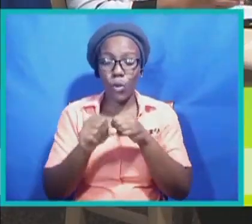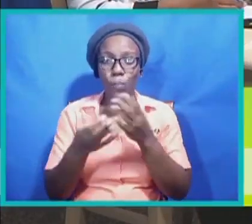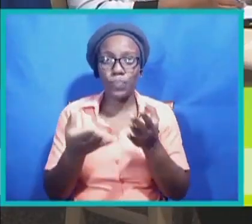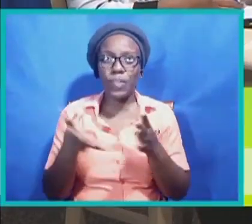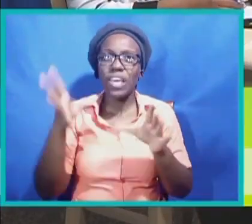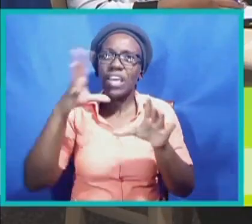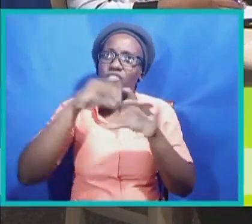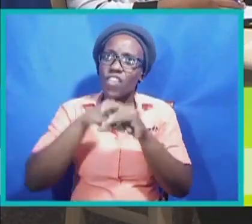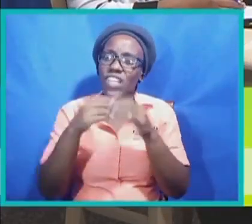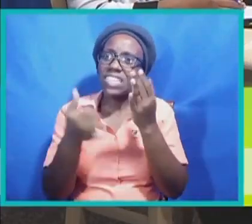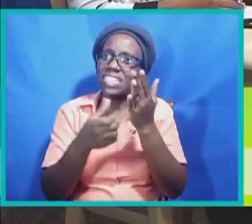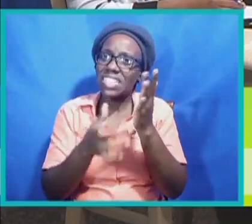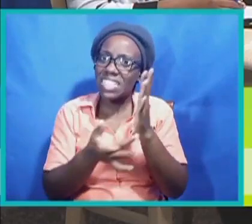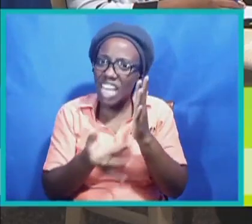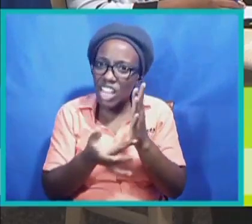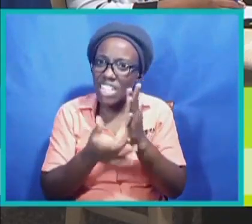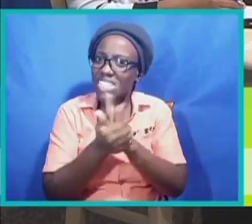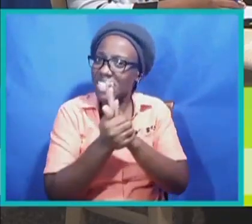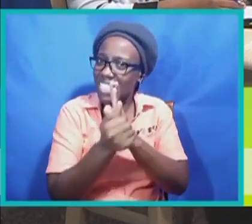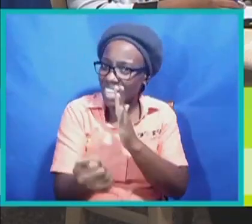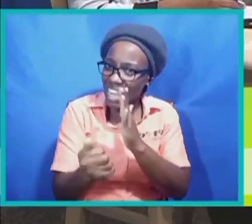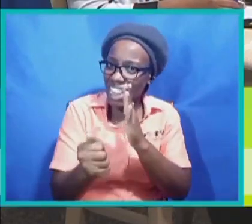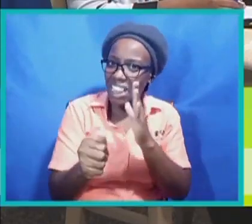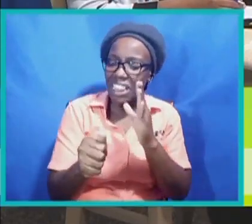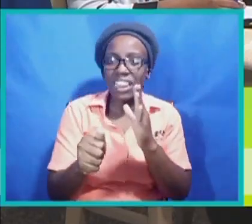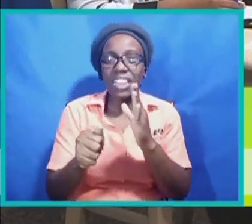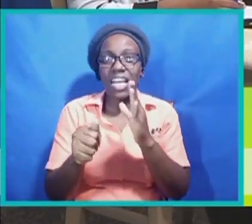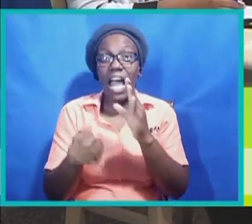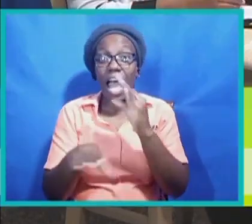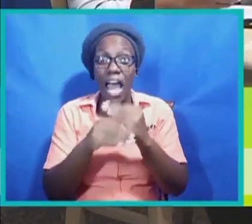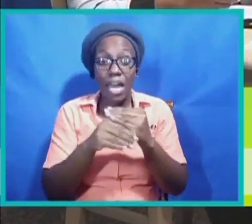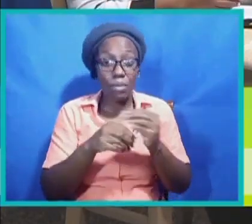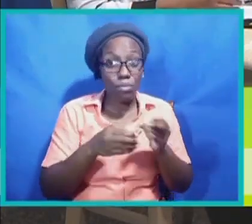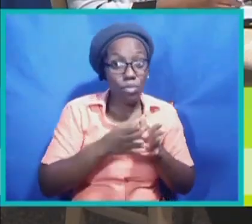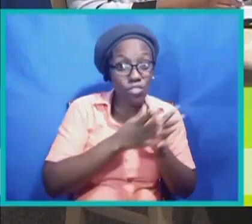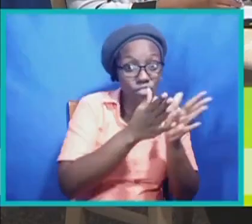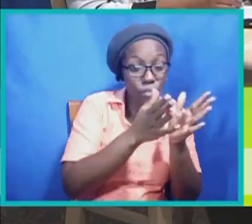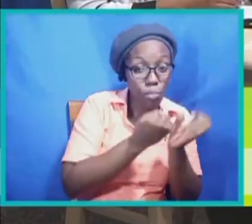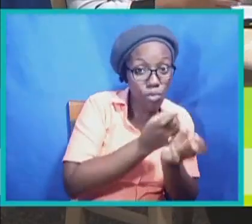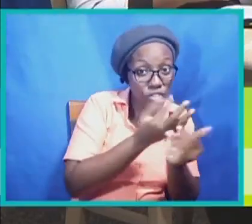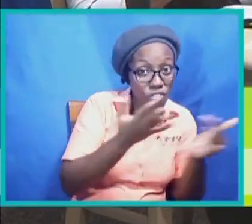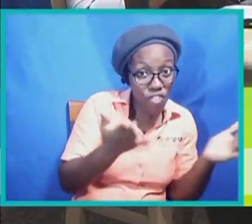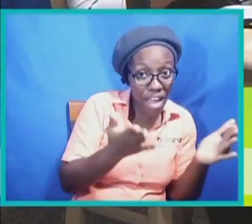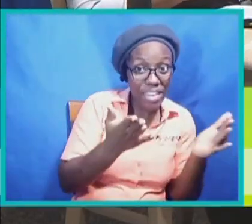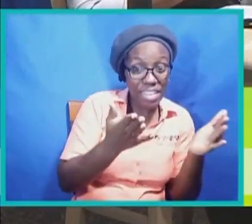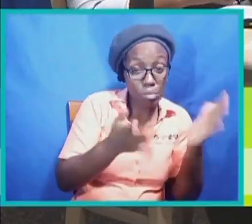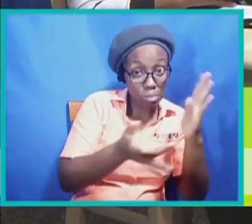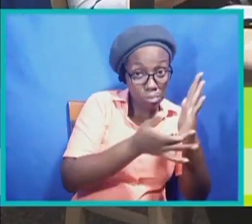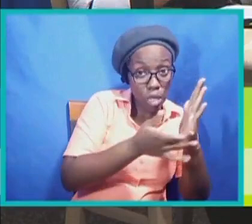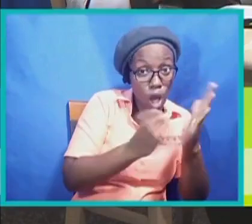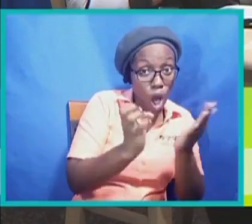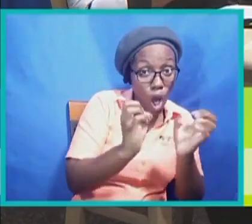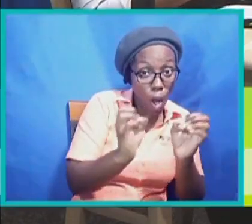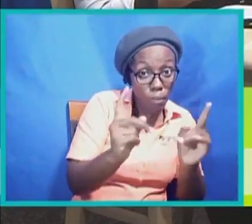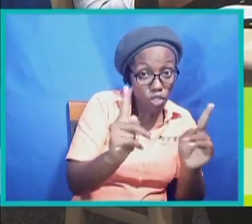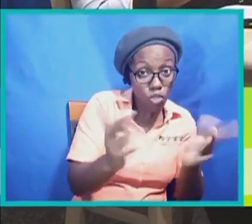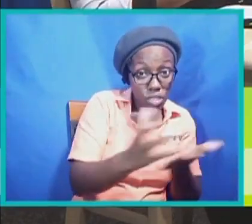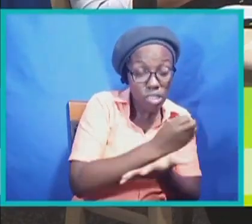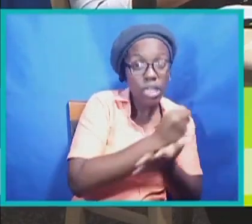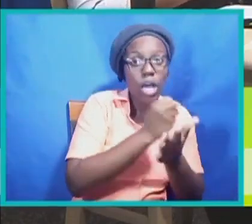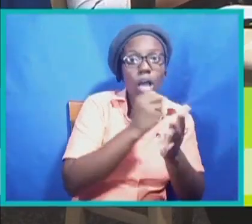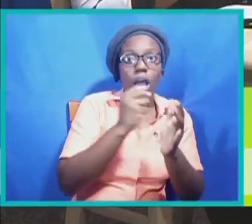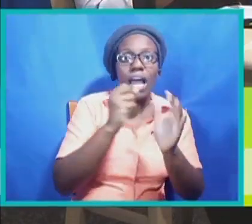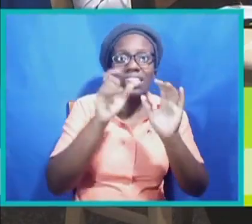workforce is certainly one of the most important benefits we hope to derive from the consultations and the opportunity to